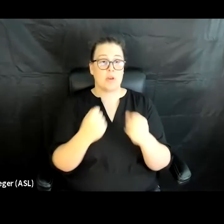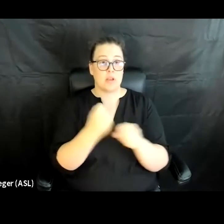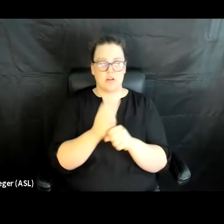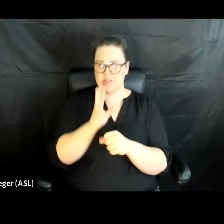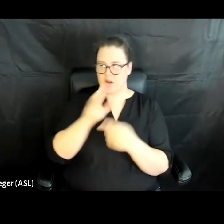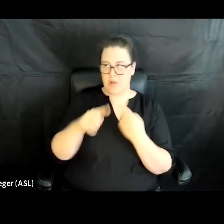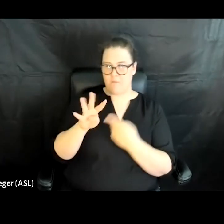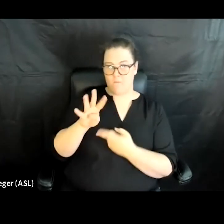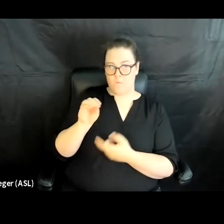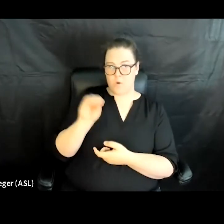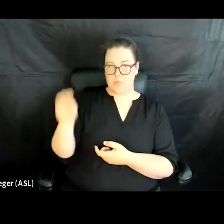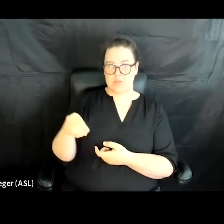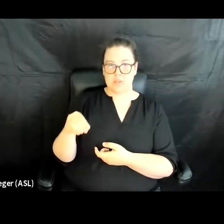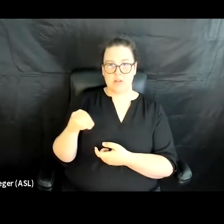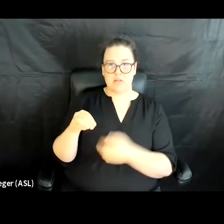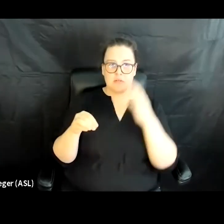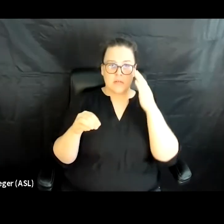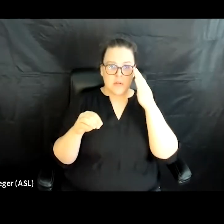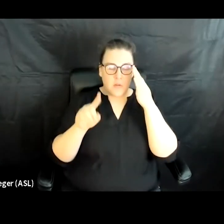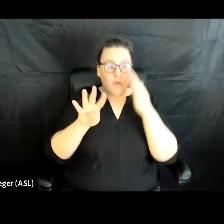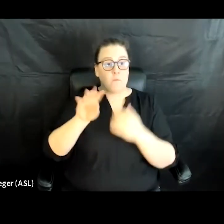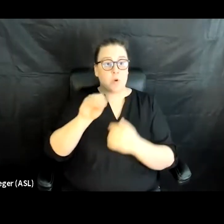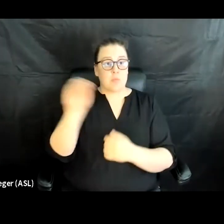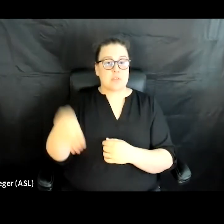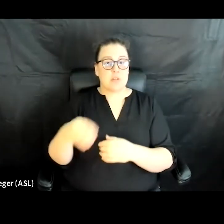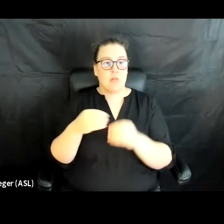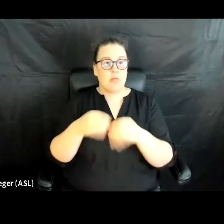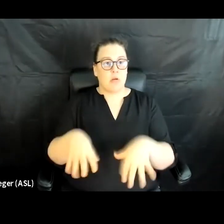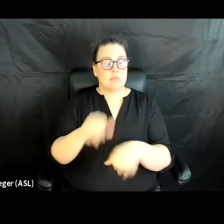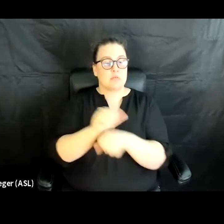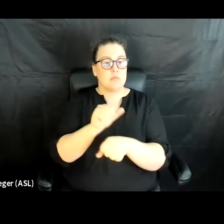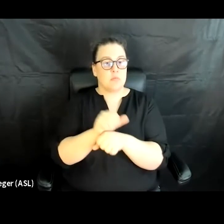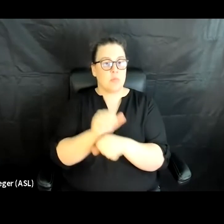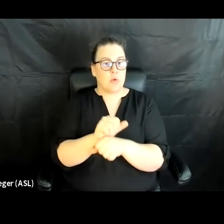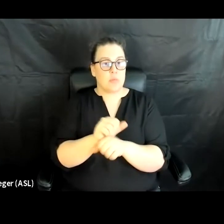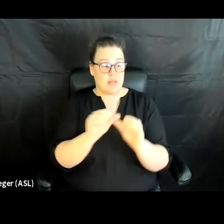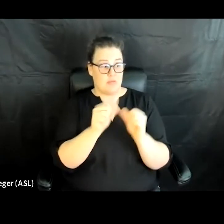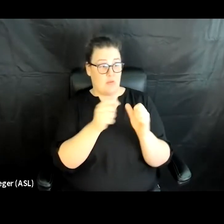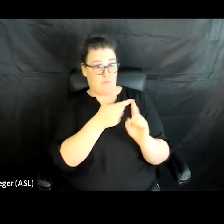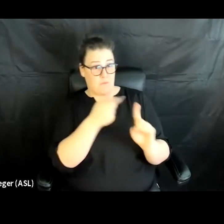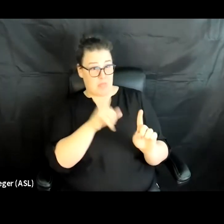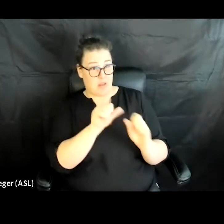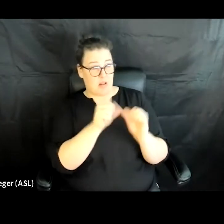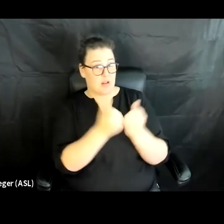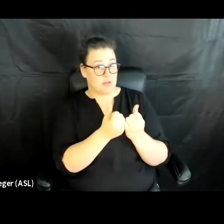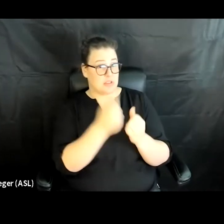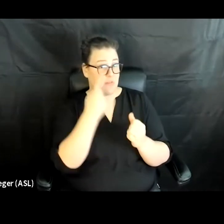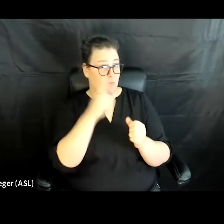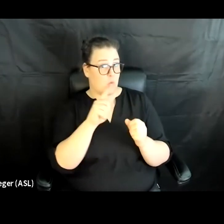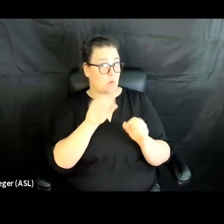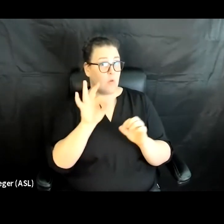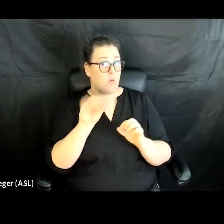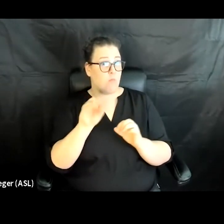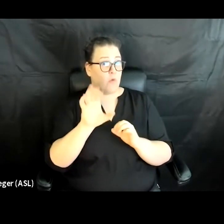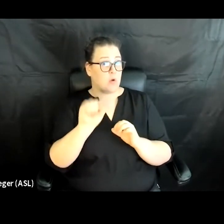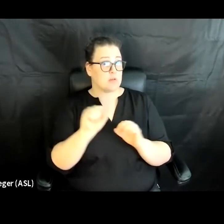40% turnover in the first year of employment at the agencies that we did the focus groups with. Well, one of the goals of